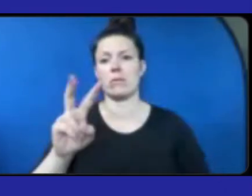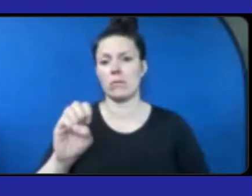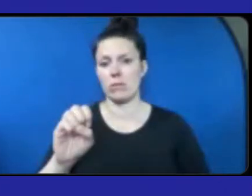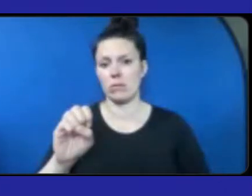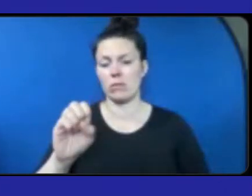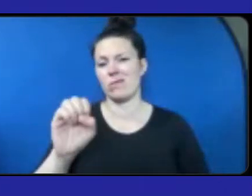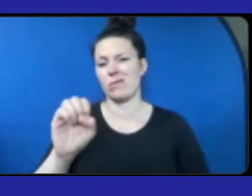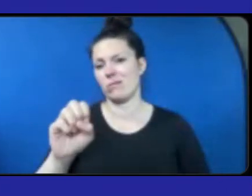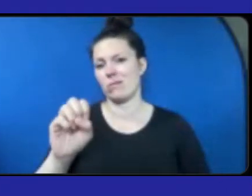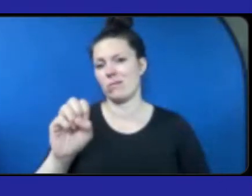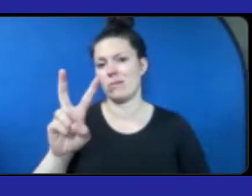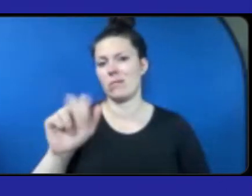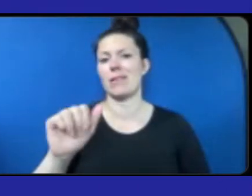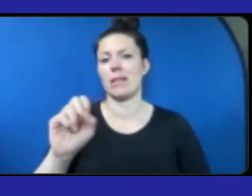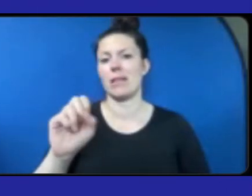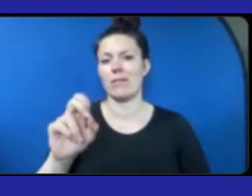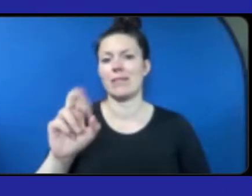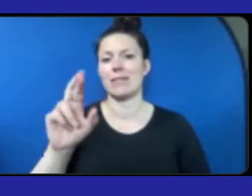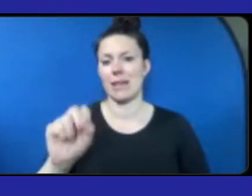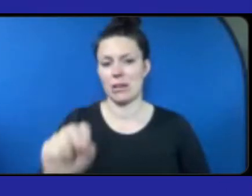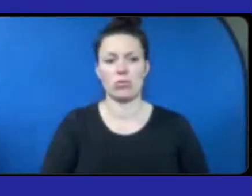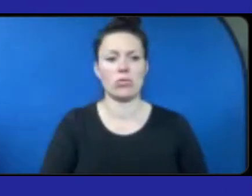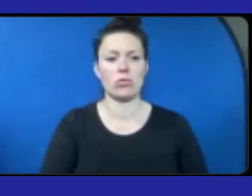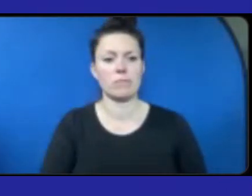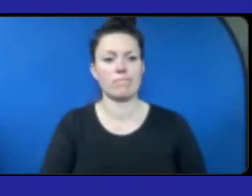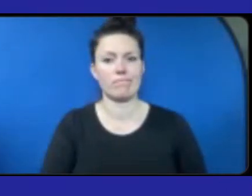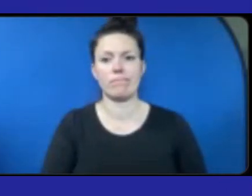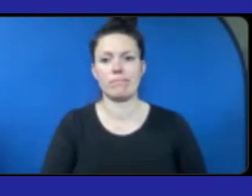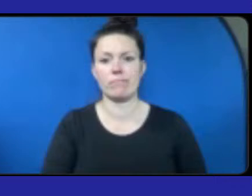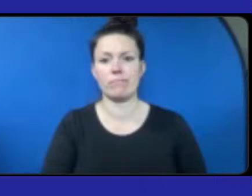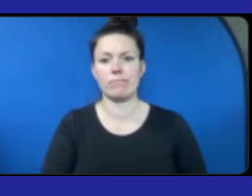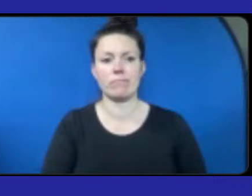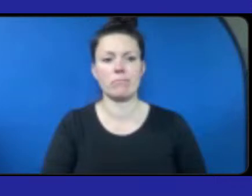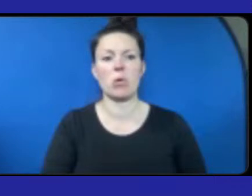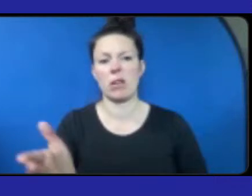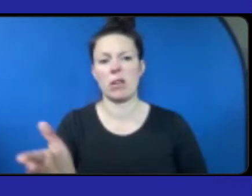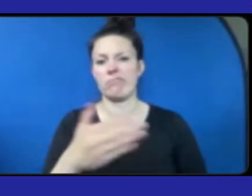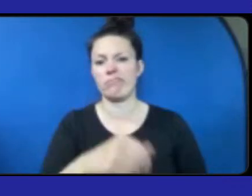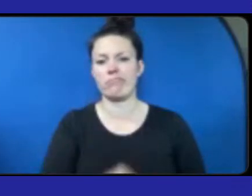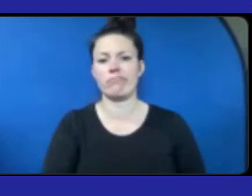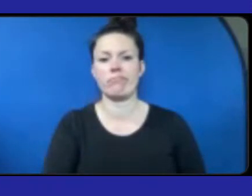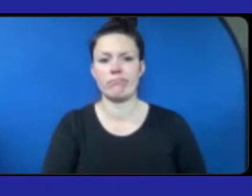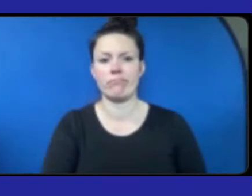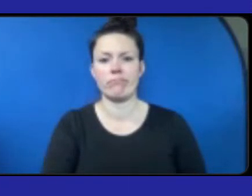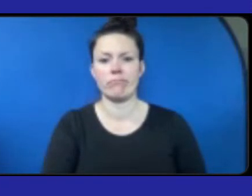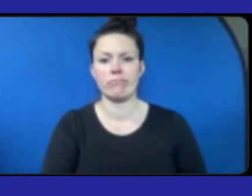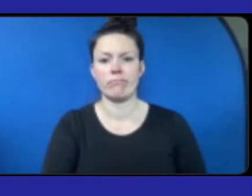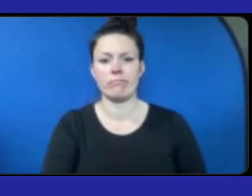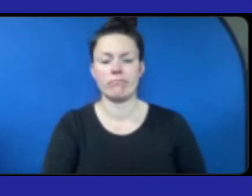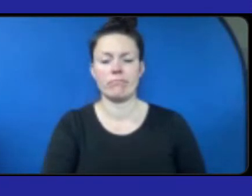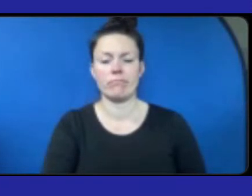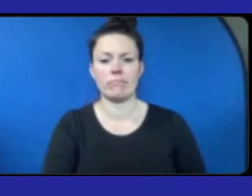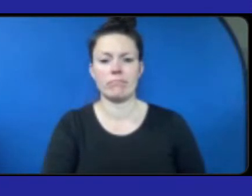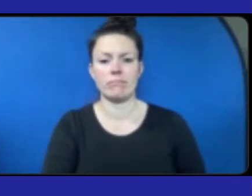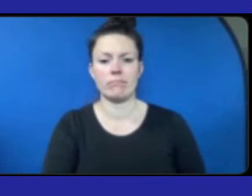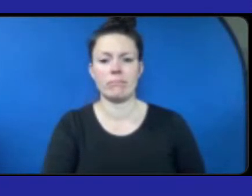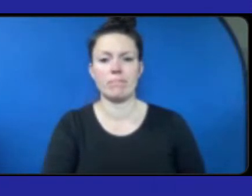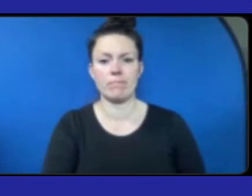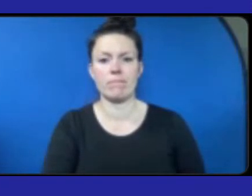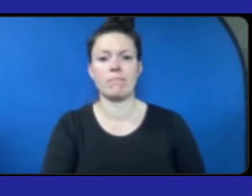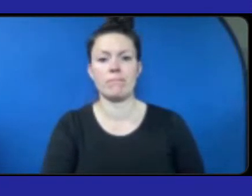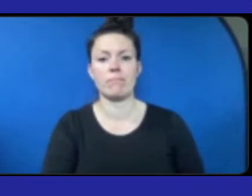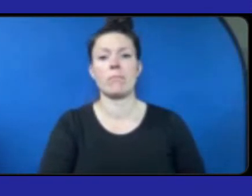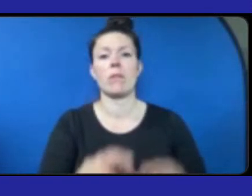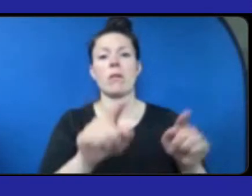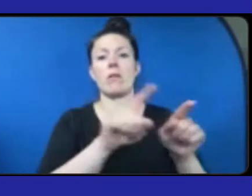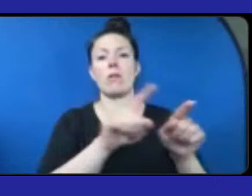the Office of Patient-Centered Care. Thank you. You can move on from social work. Next slide. Perfect. So we